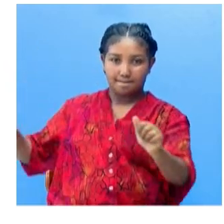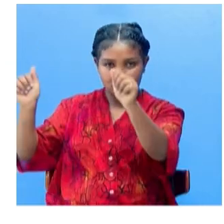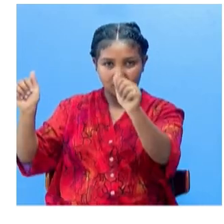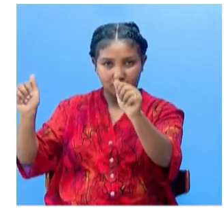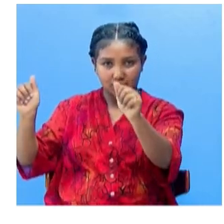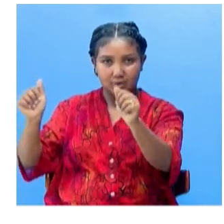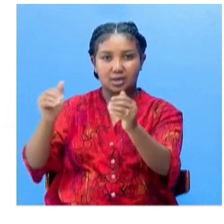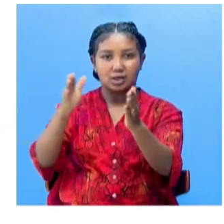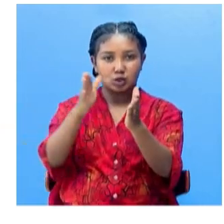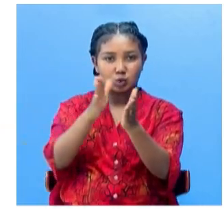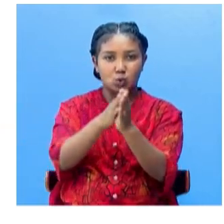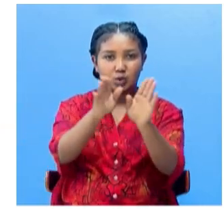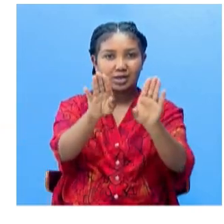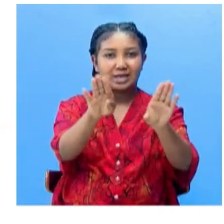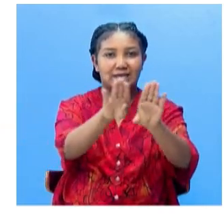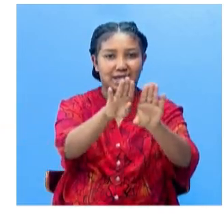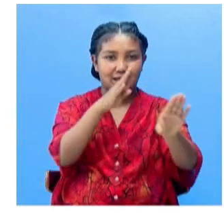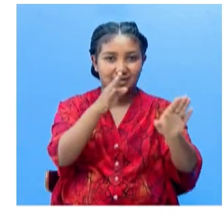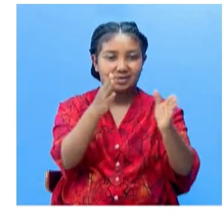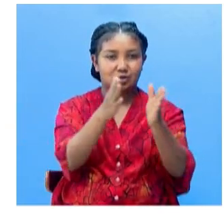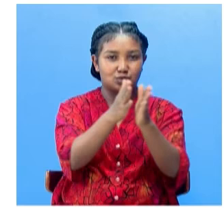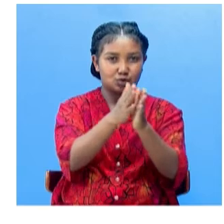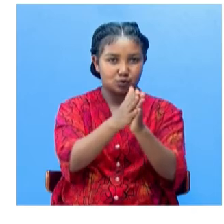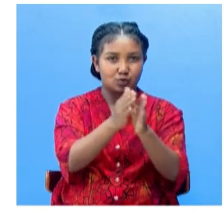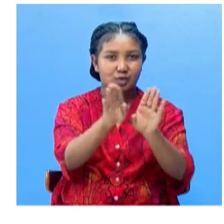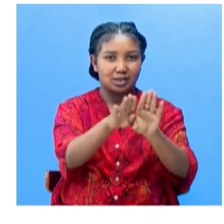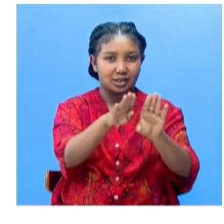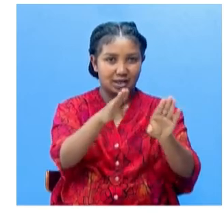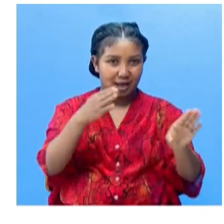yeah, school gate, school